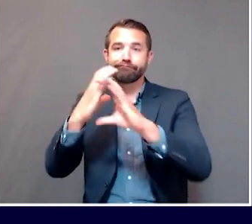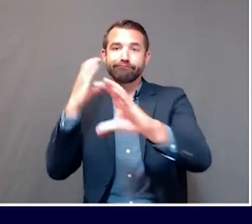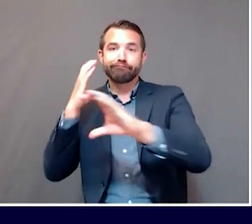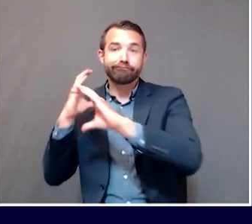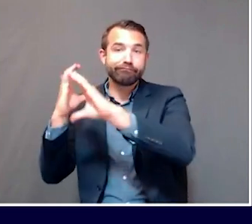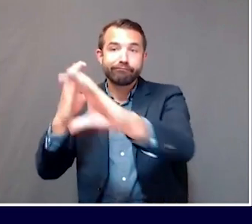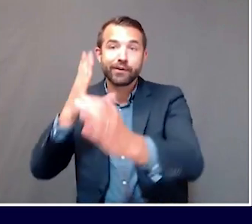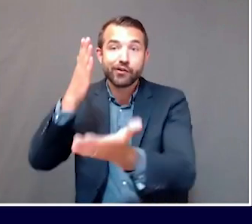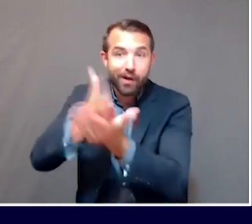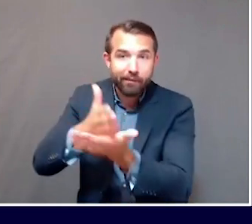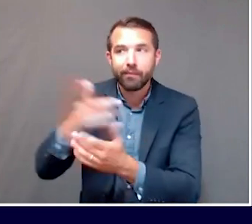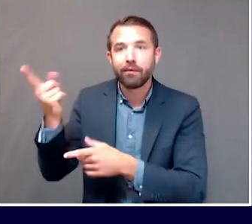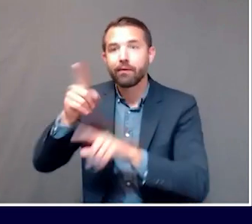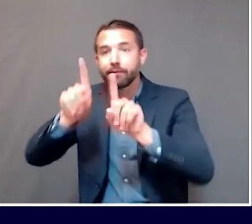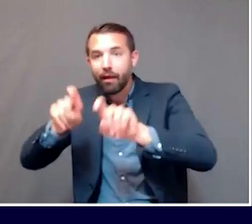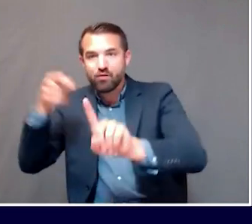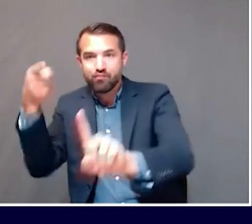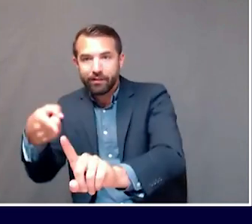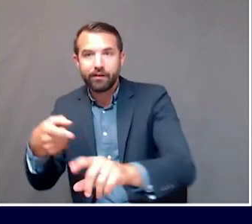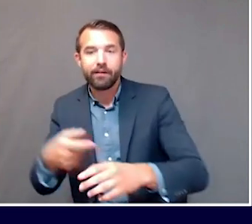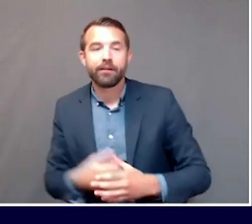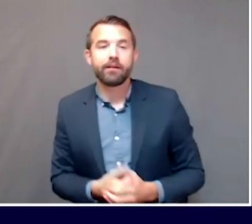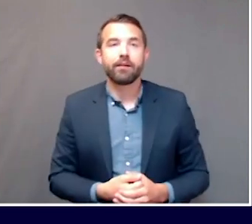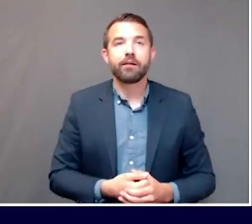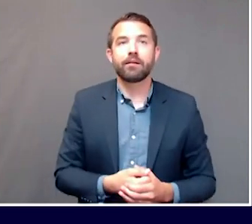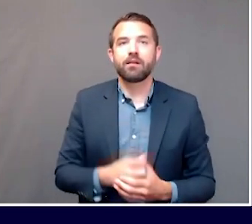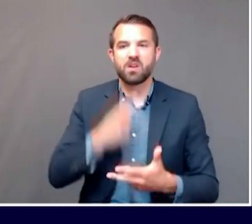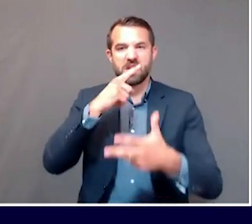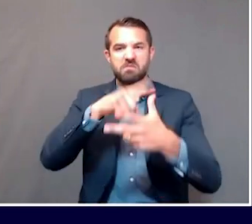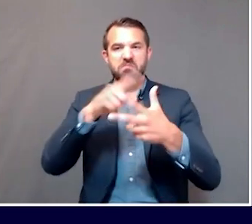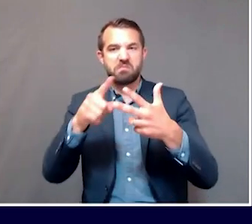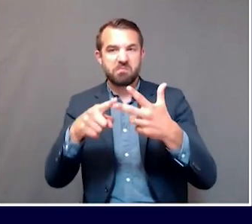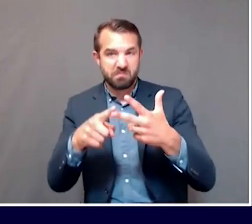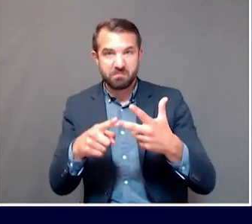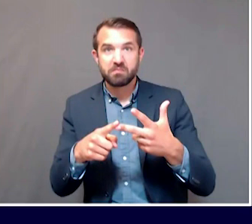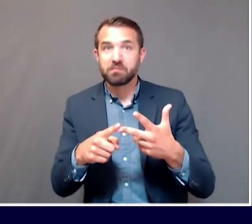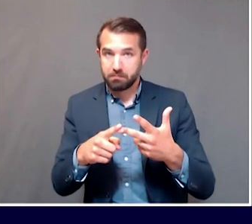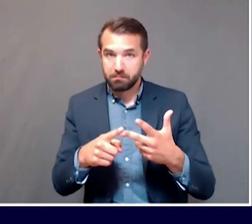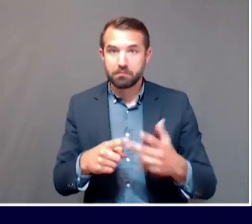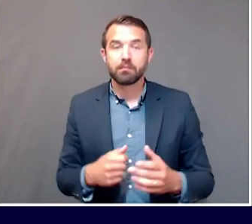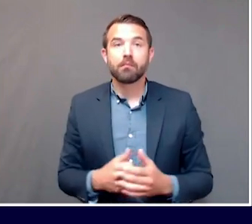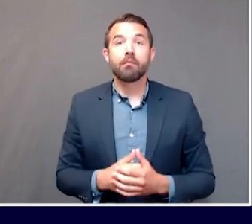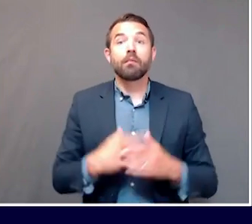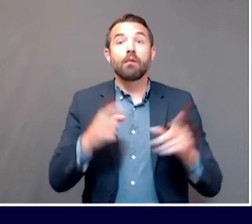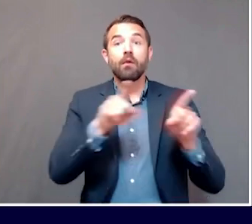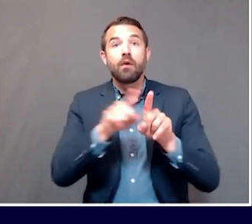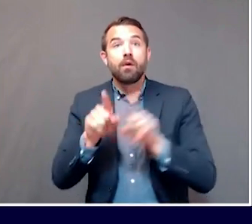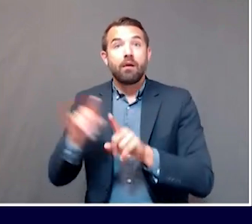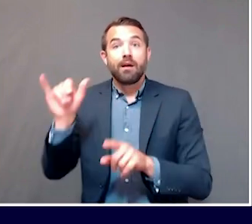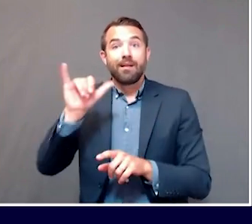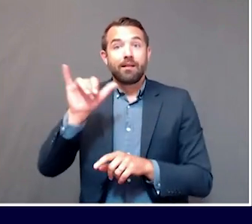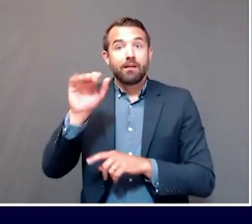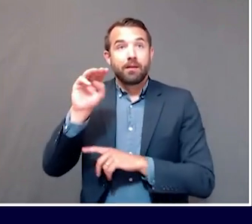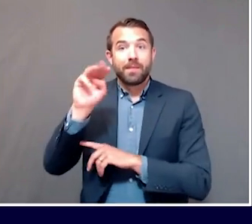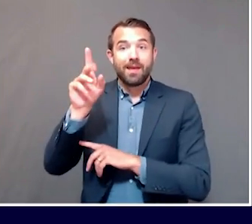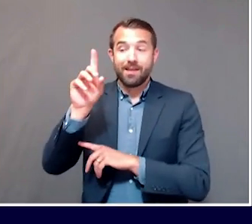going back to what we heard about with Mount Desert Island, we want to make sure that our own hospitality workers have the kind of